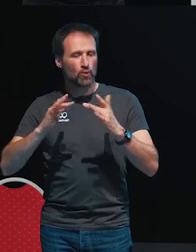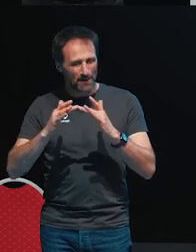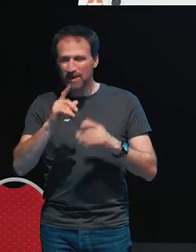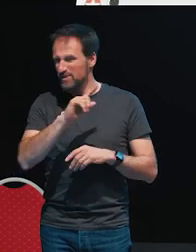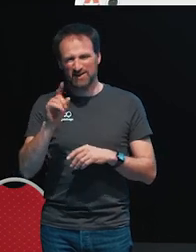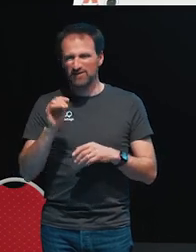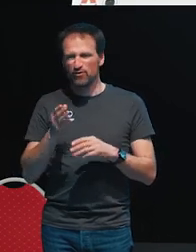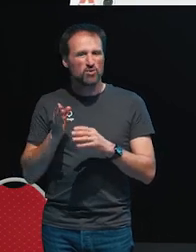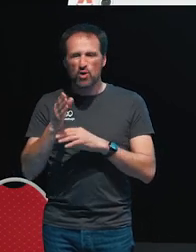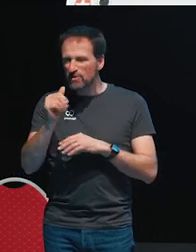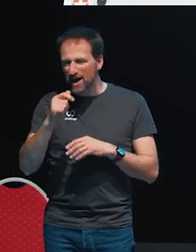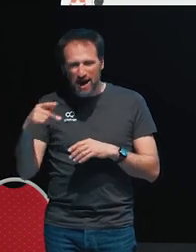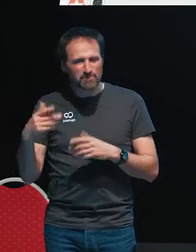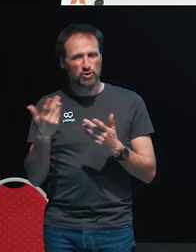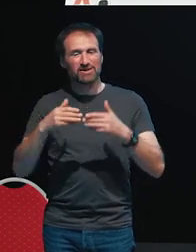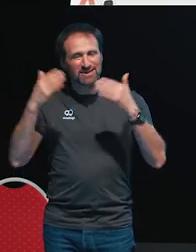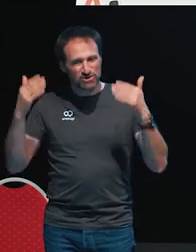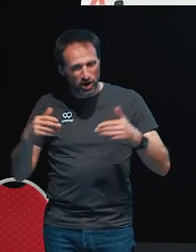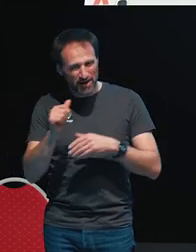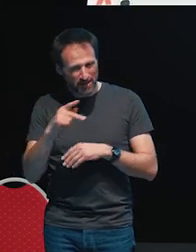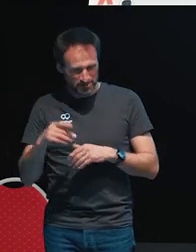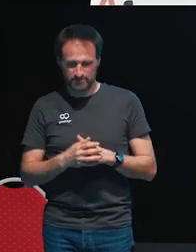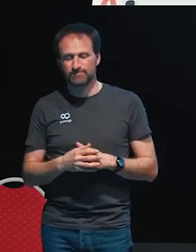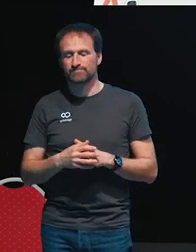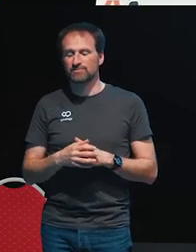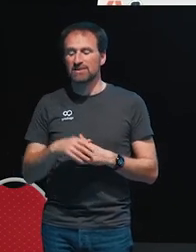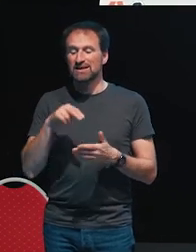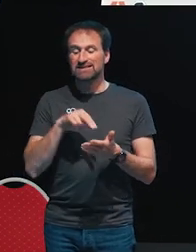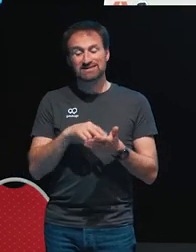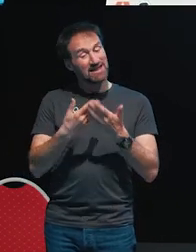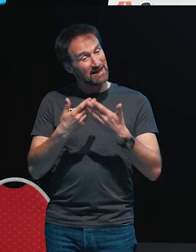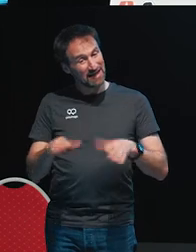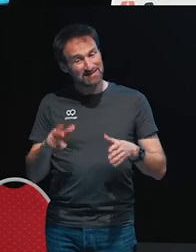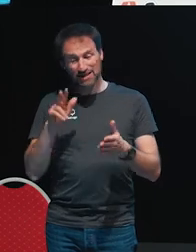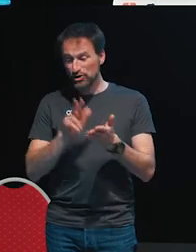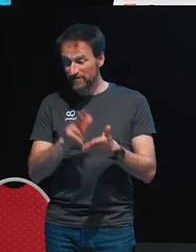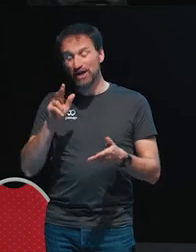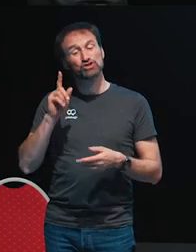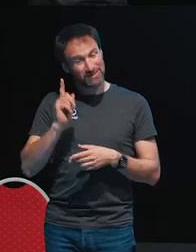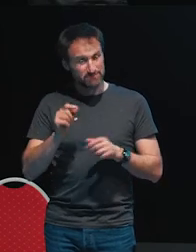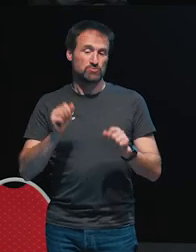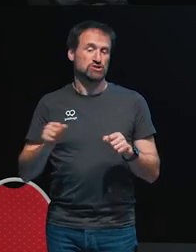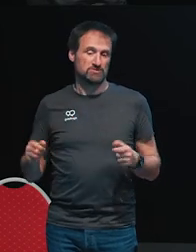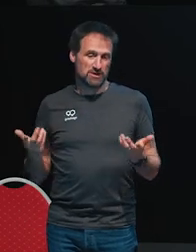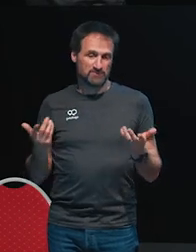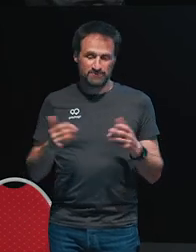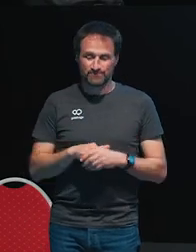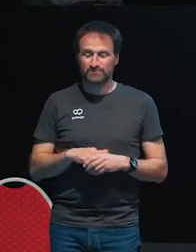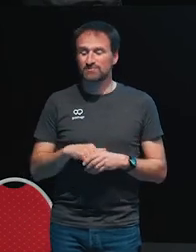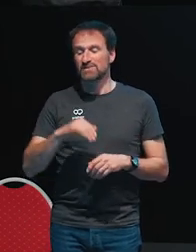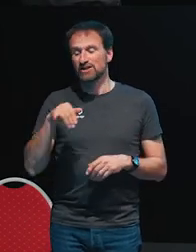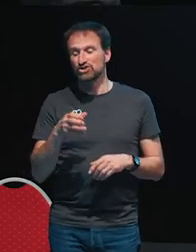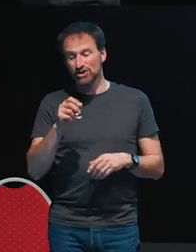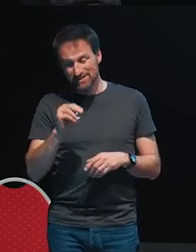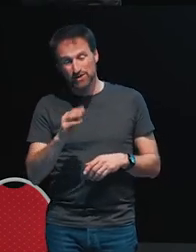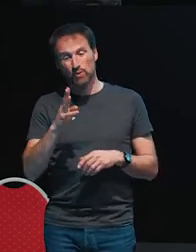apps. Status authentication is possible, asterisk. In theory, it is. A JSON Web Token really provides you all the information you